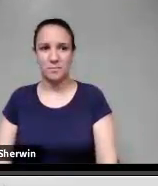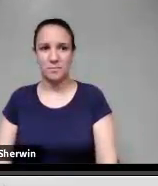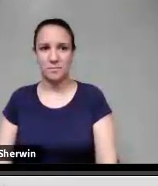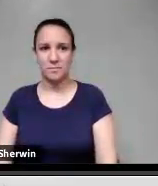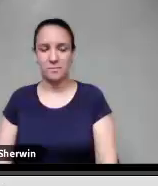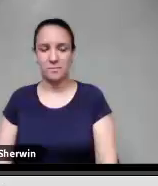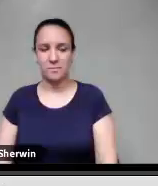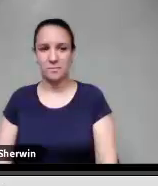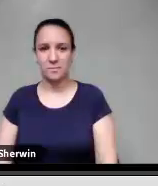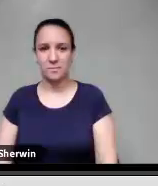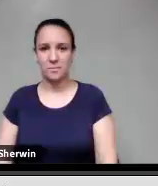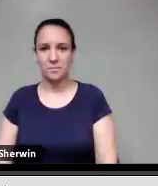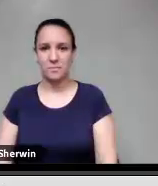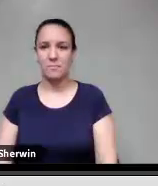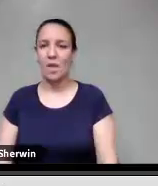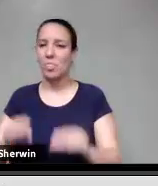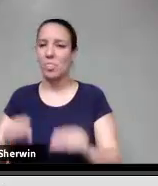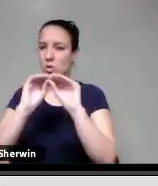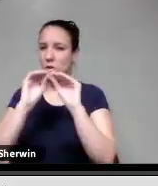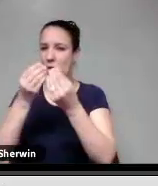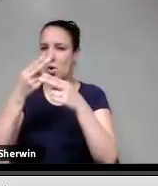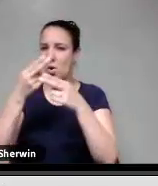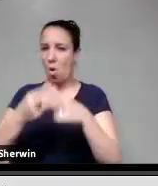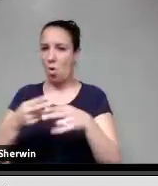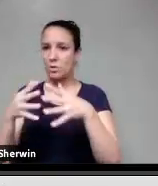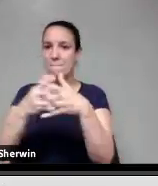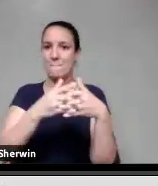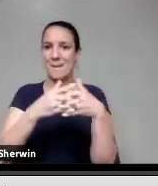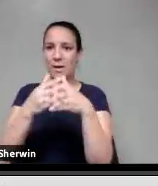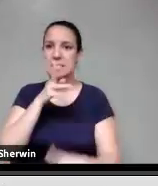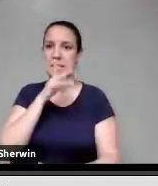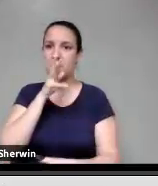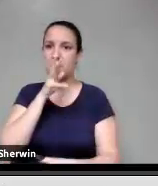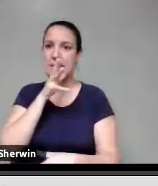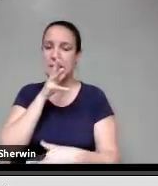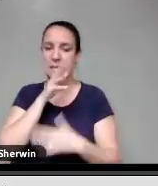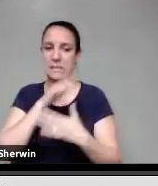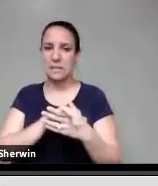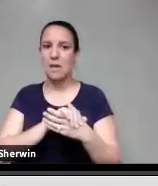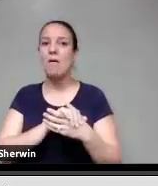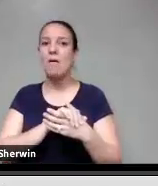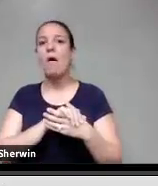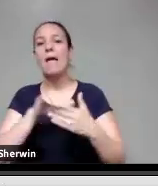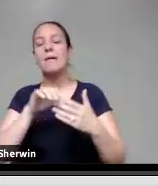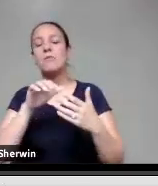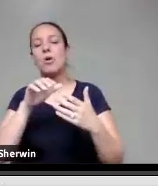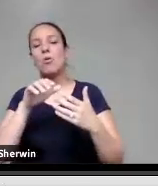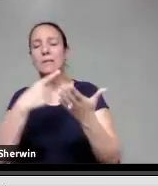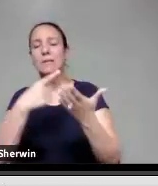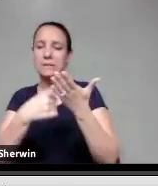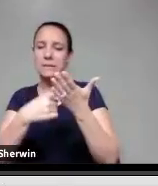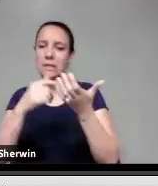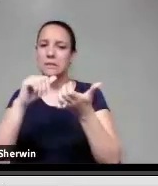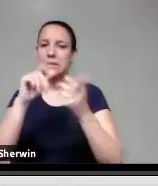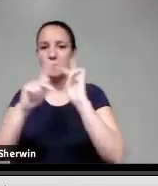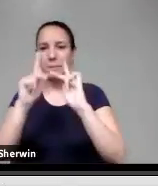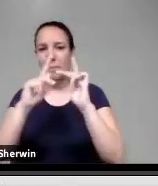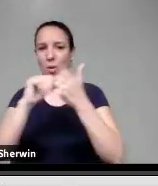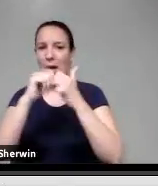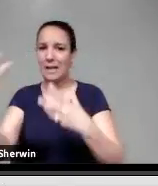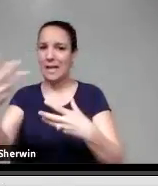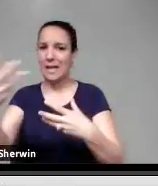There's an organization called America Speaks, and it talks about getting people involved. So ways of getting invitations out